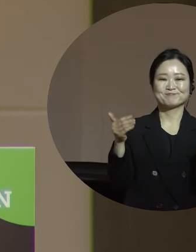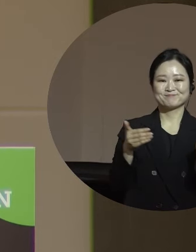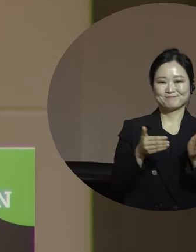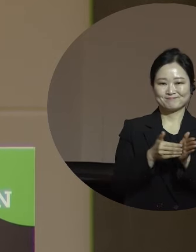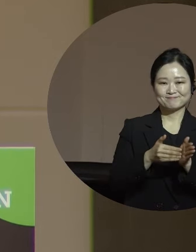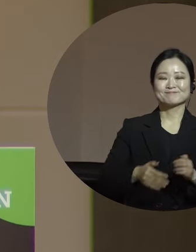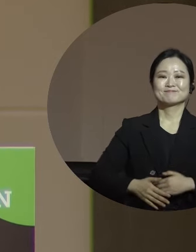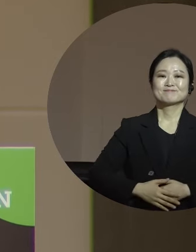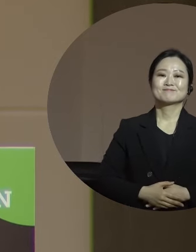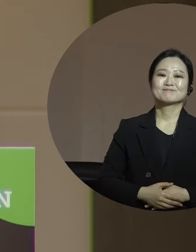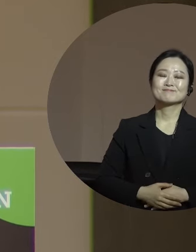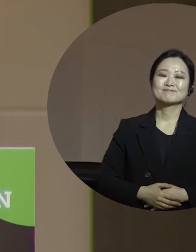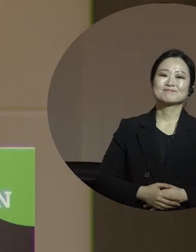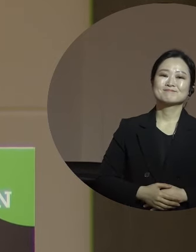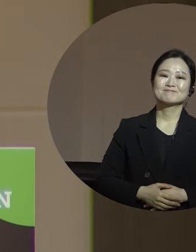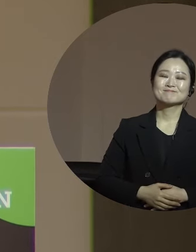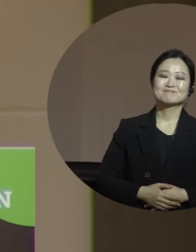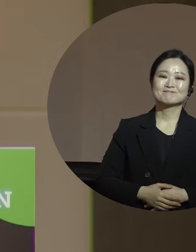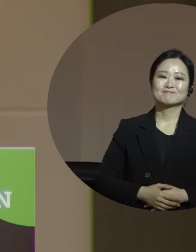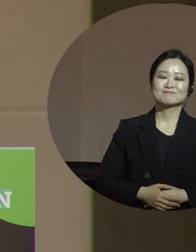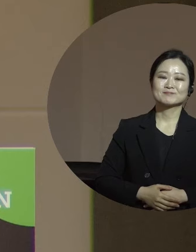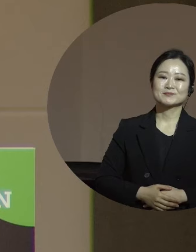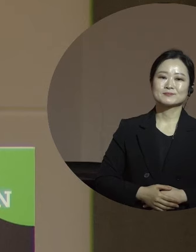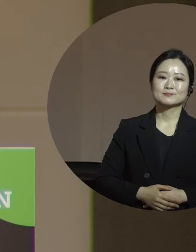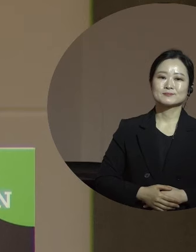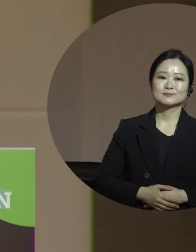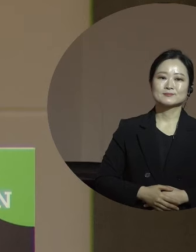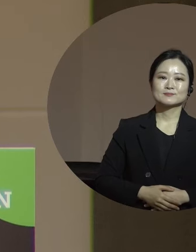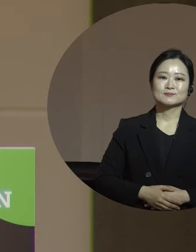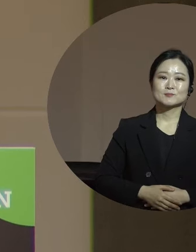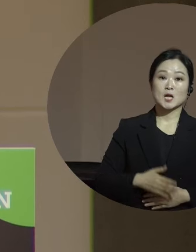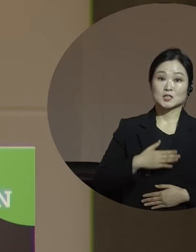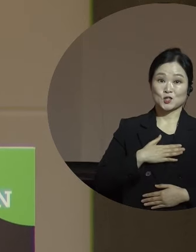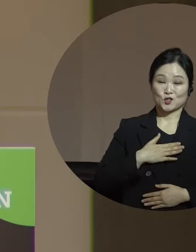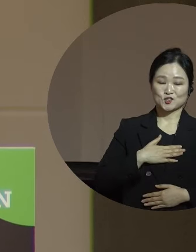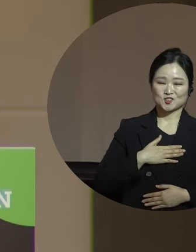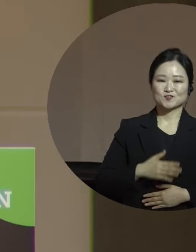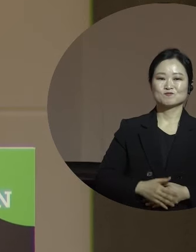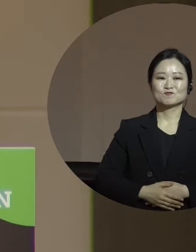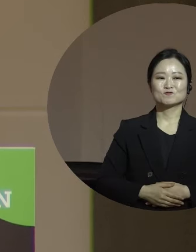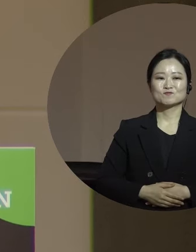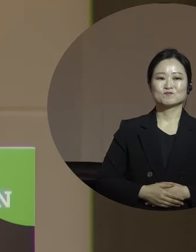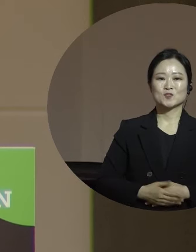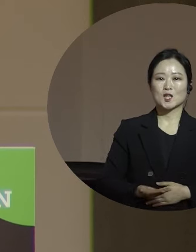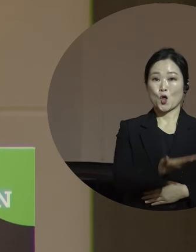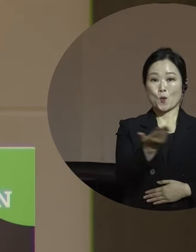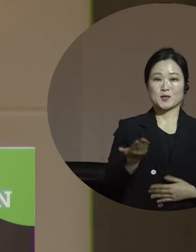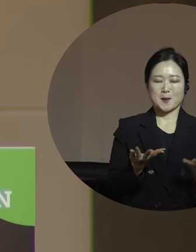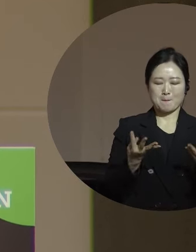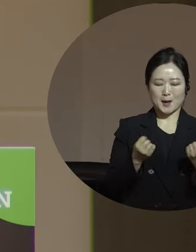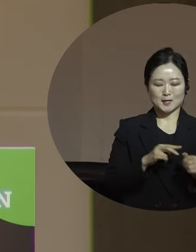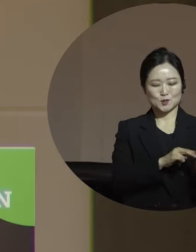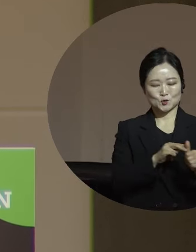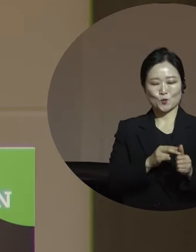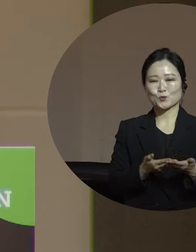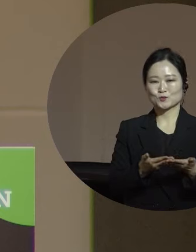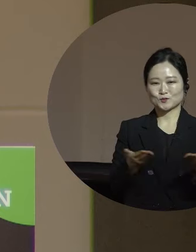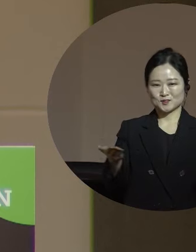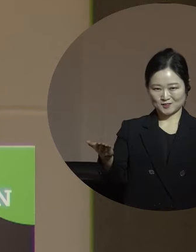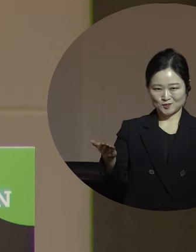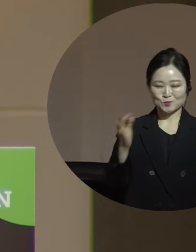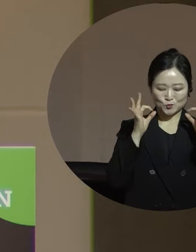So I was trying to give you as much as information once I had this opportunity. So